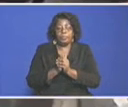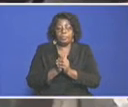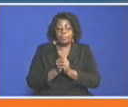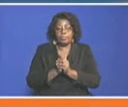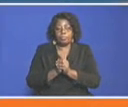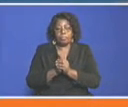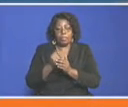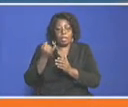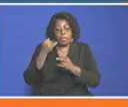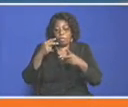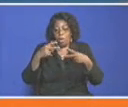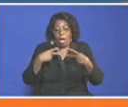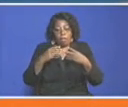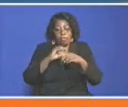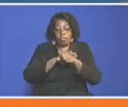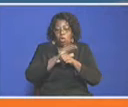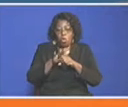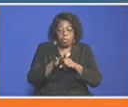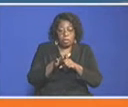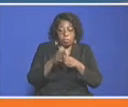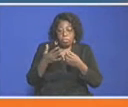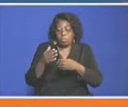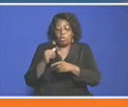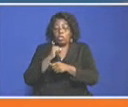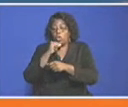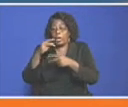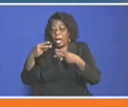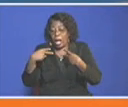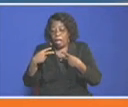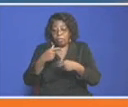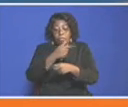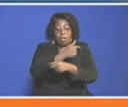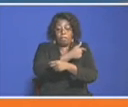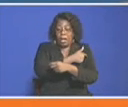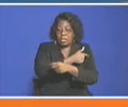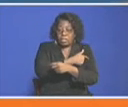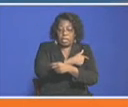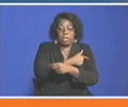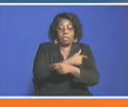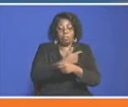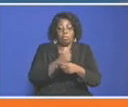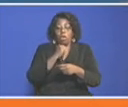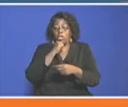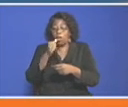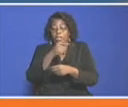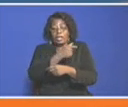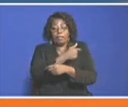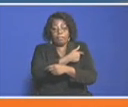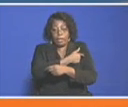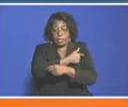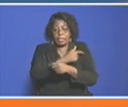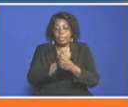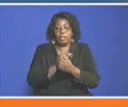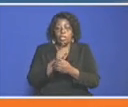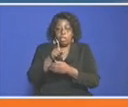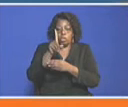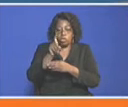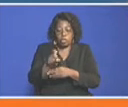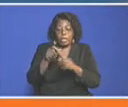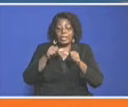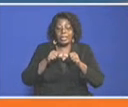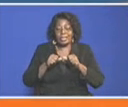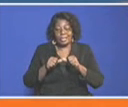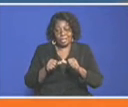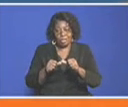Whether you have COVID or you don't have COVID, whether you're vaccinated or you're not vaccinated, you should